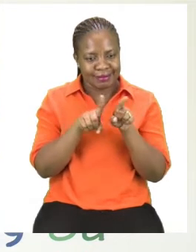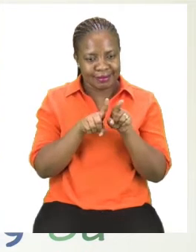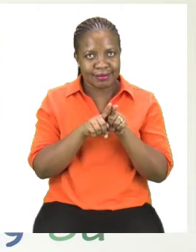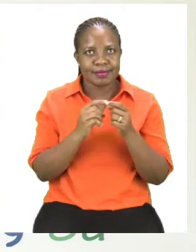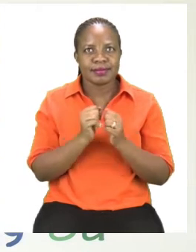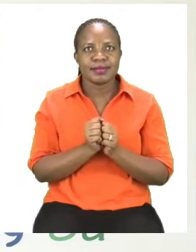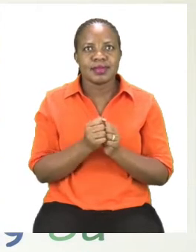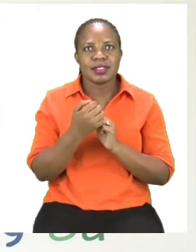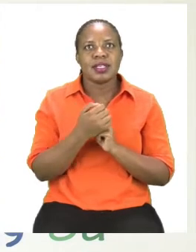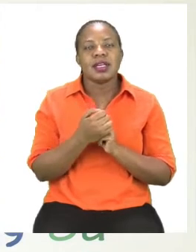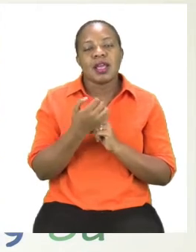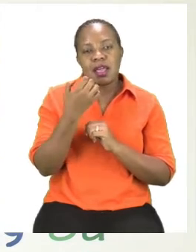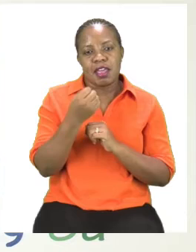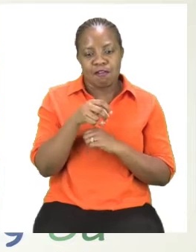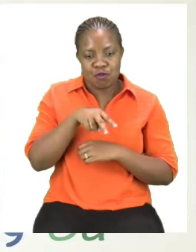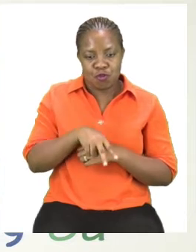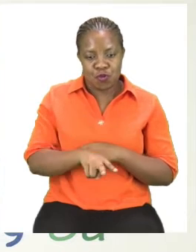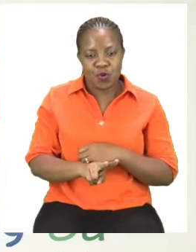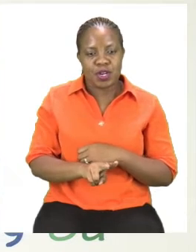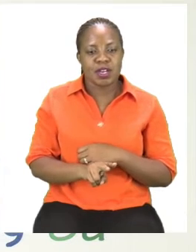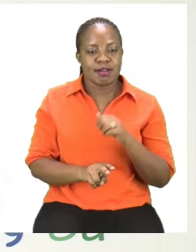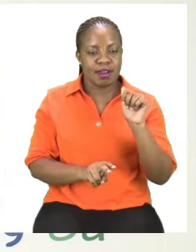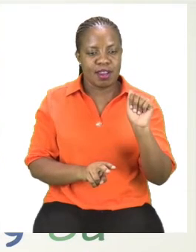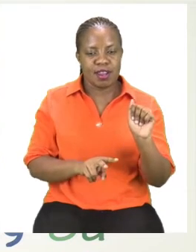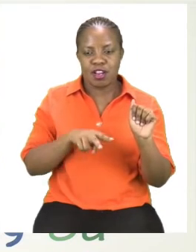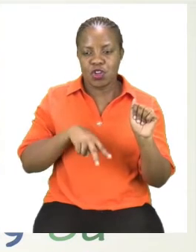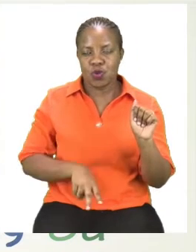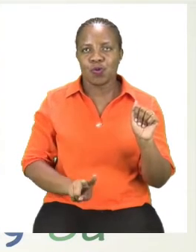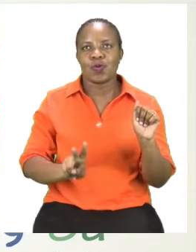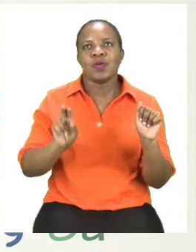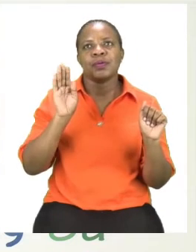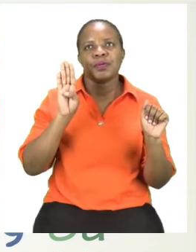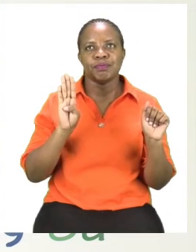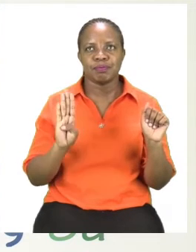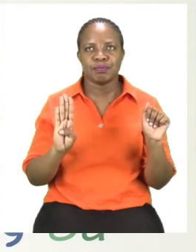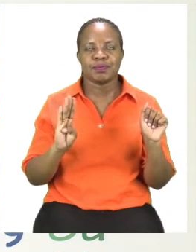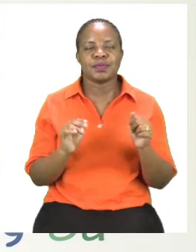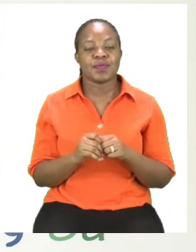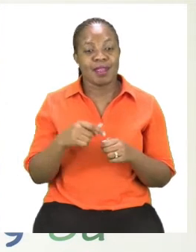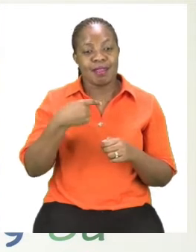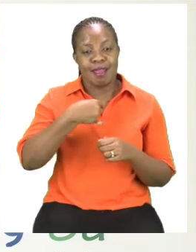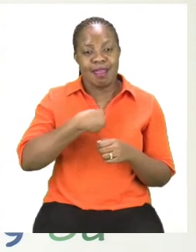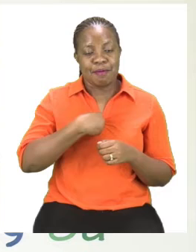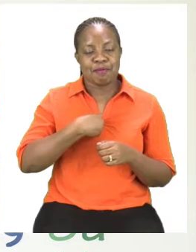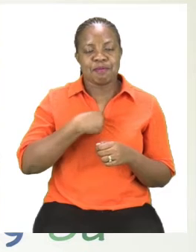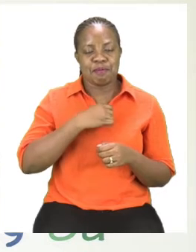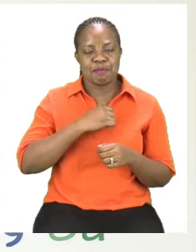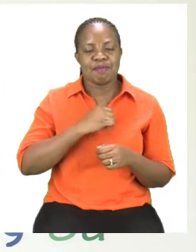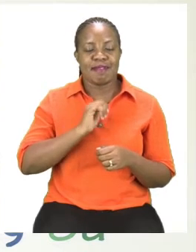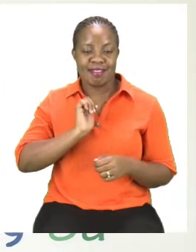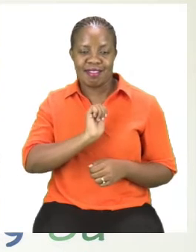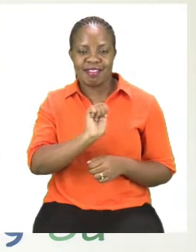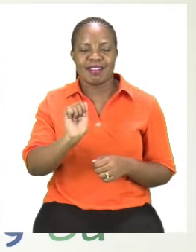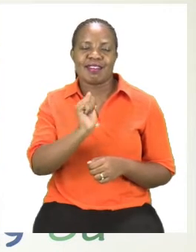twins, twin A and twin B, and I am their mother. So we